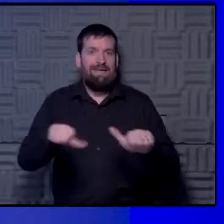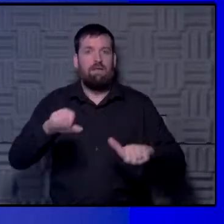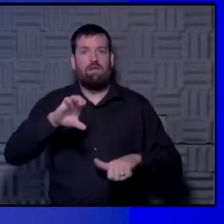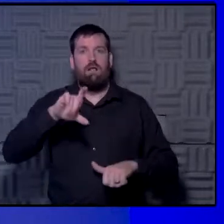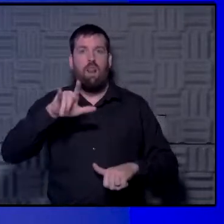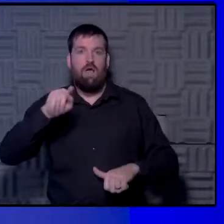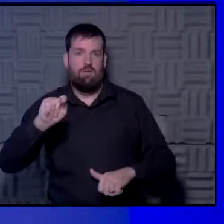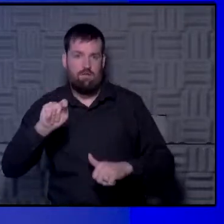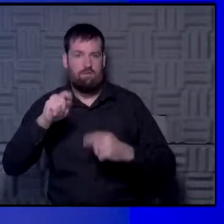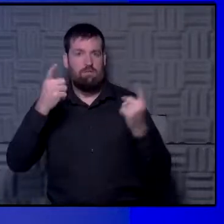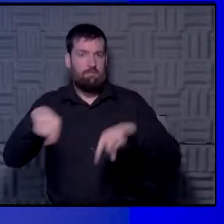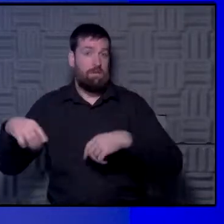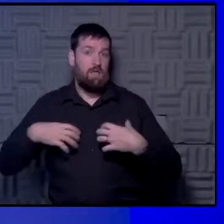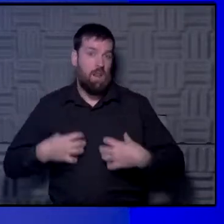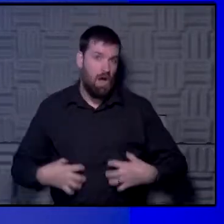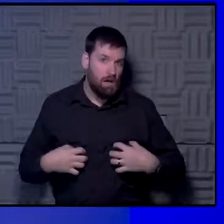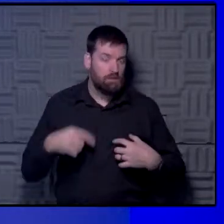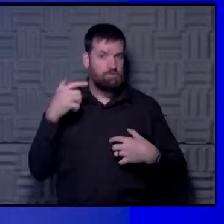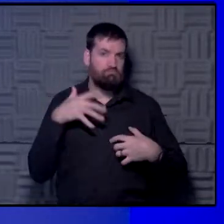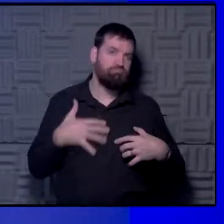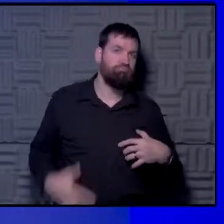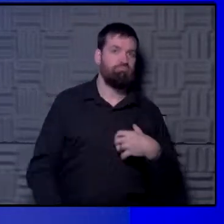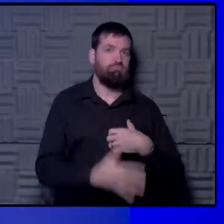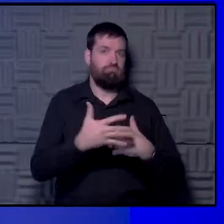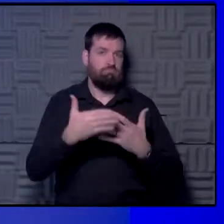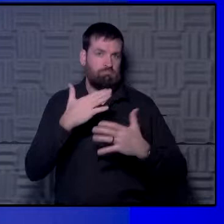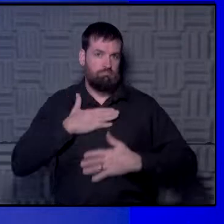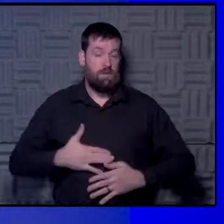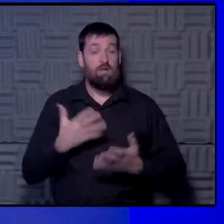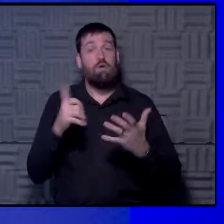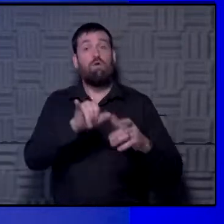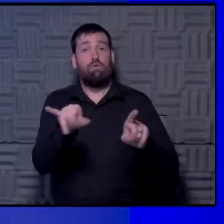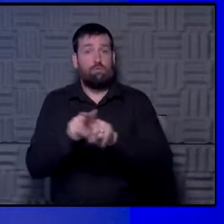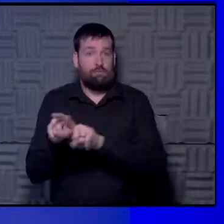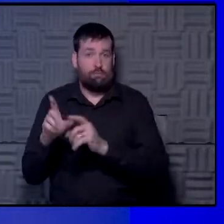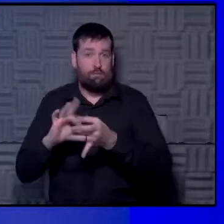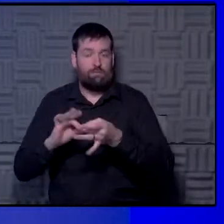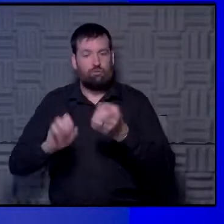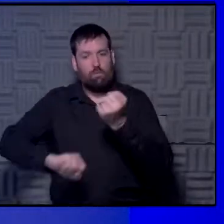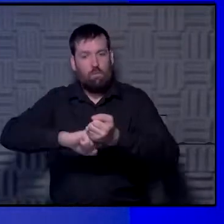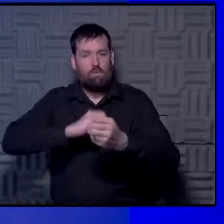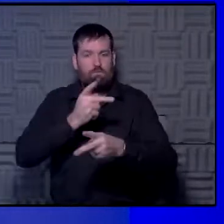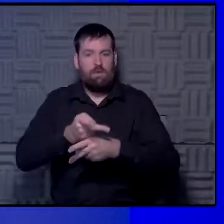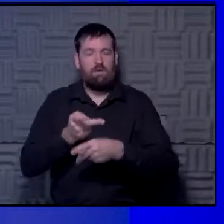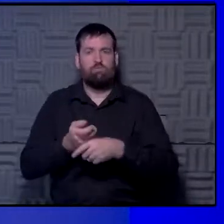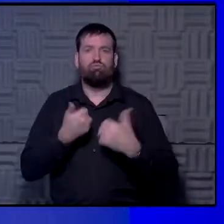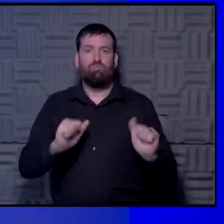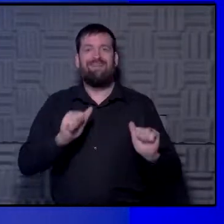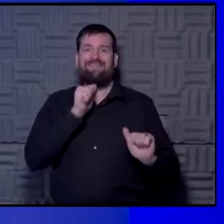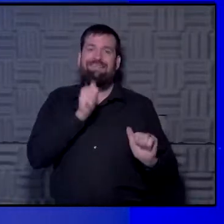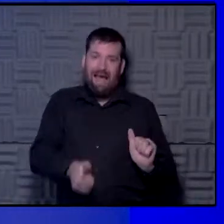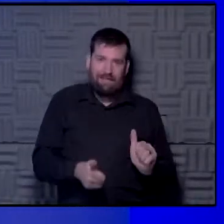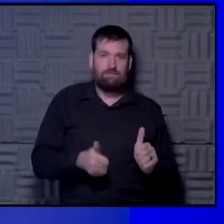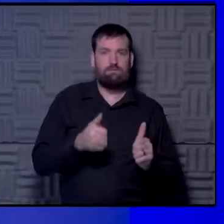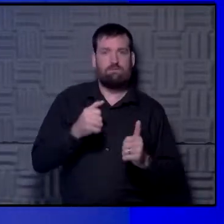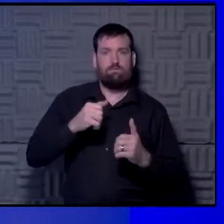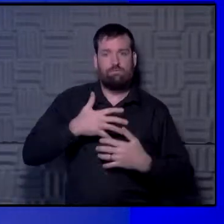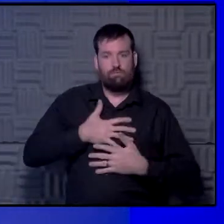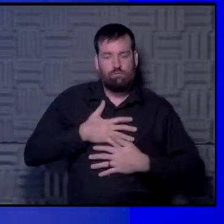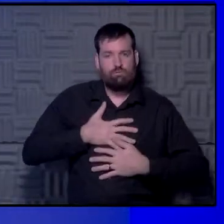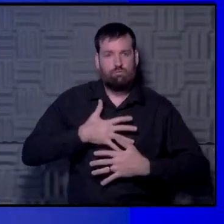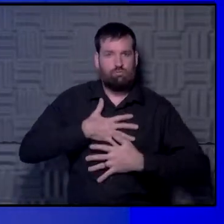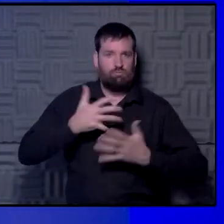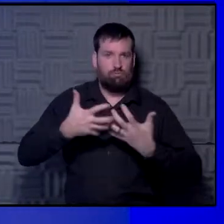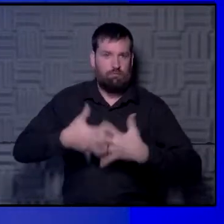occur in the lungs and other places in the body. But then again, I also mentioned the supportive care, not trying to ventilate them, doing other things, the proning. There's